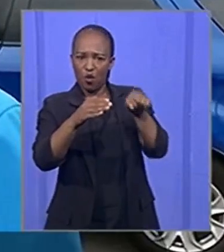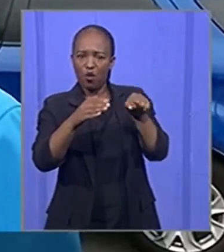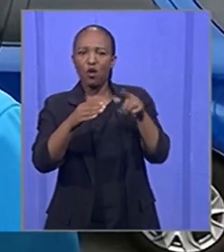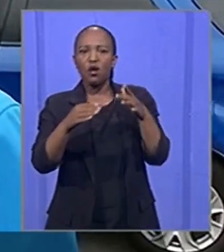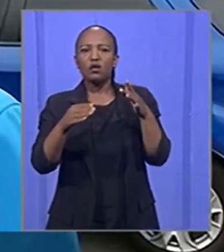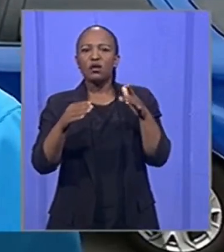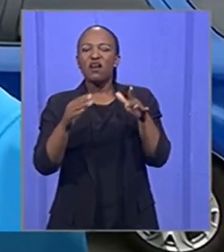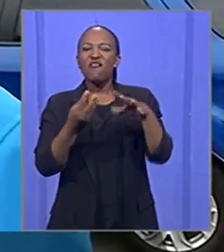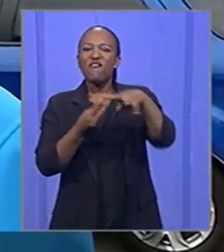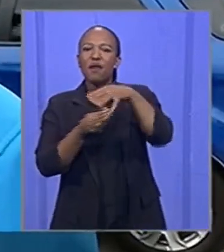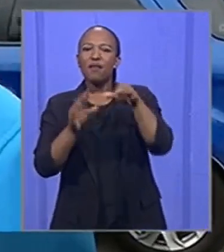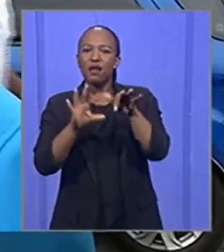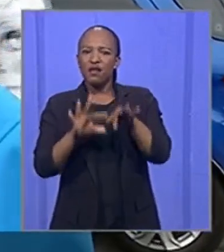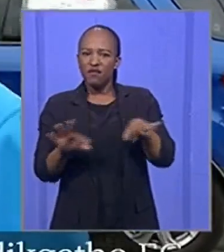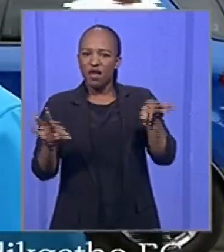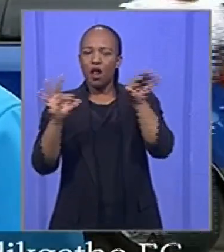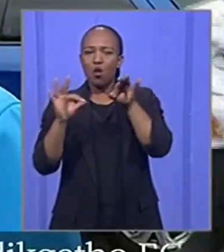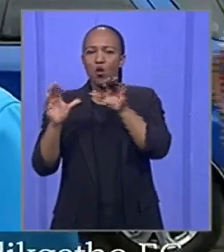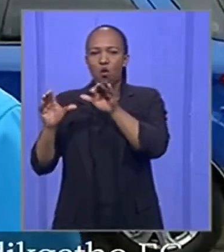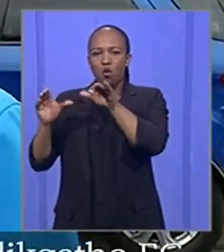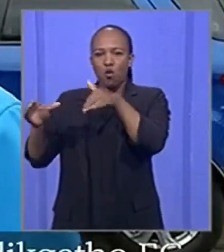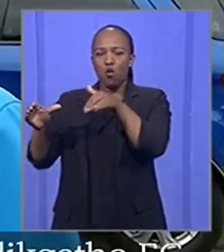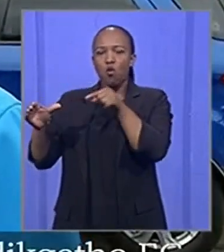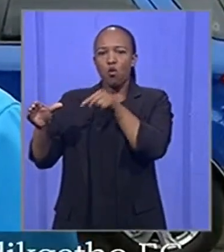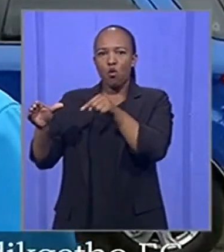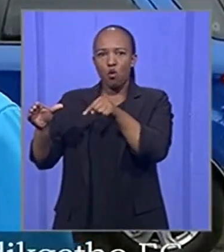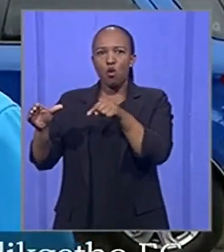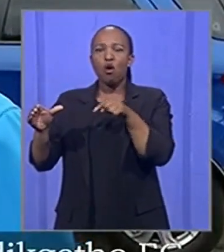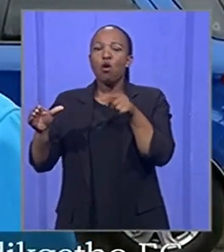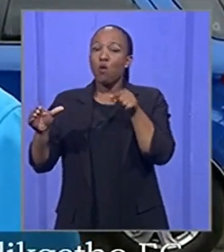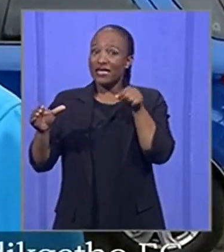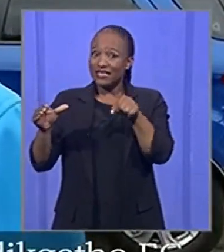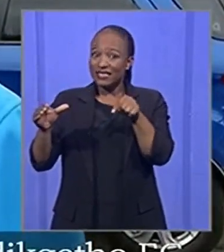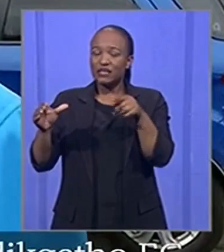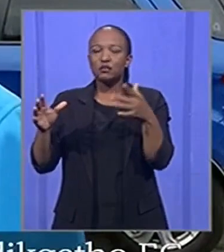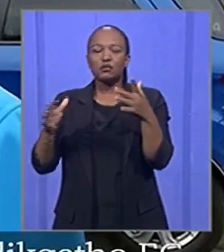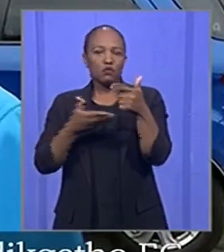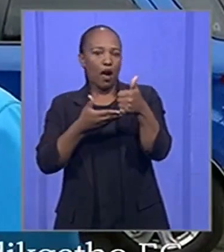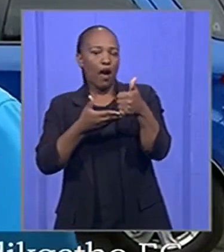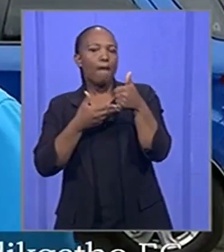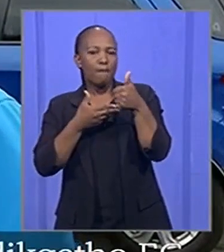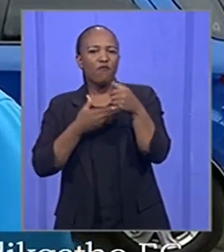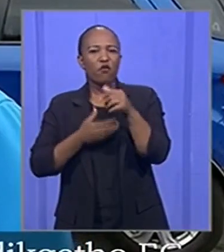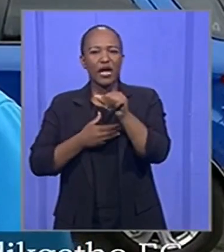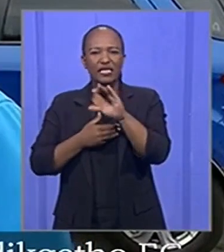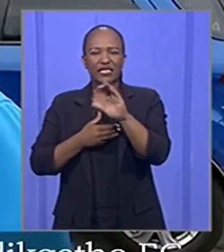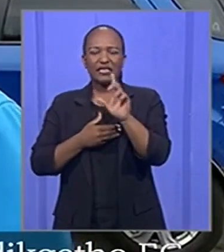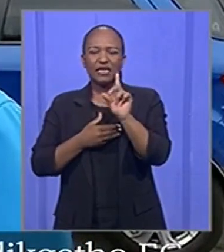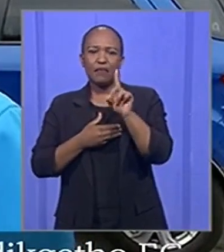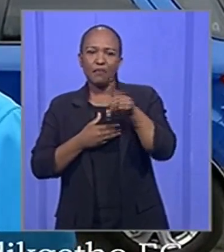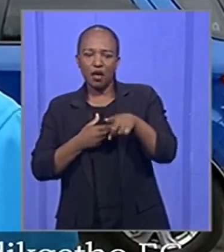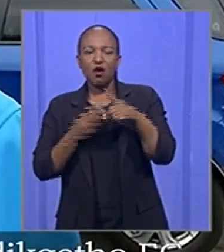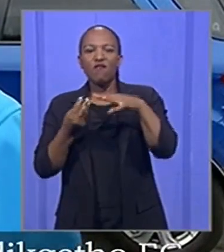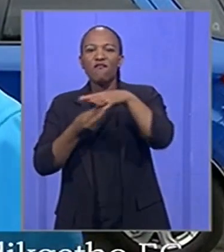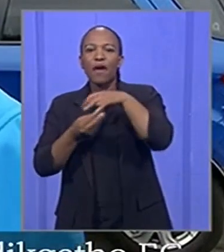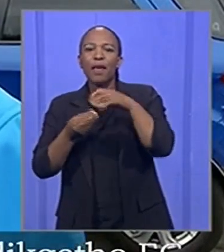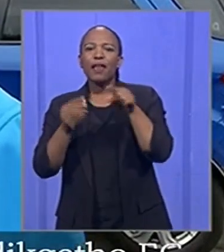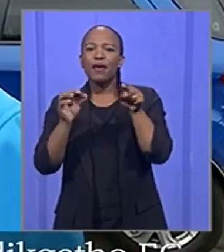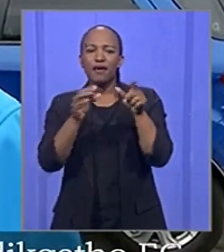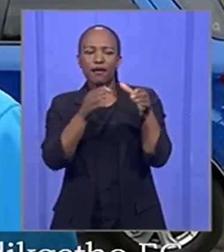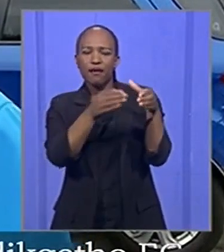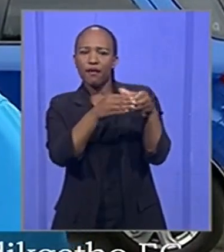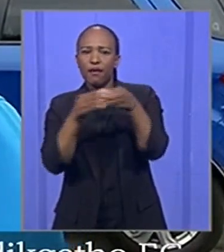family structure where the family is the important part of the community. So now if you get that family structure for the community, that's where now the